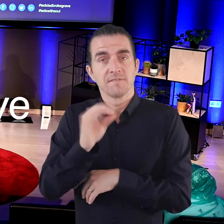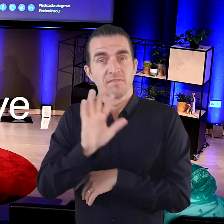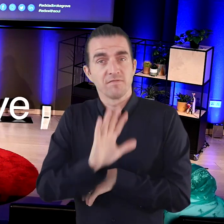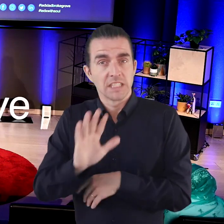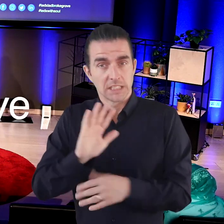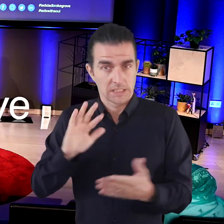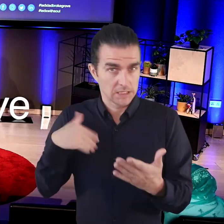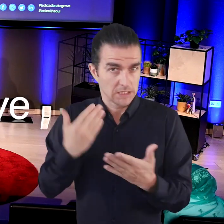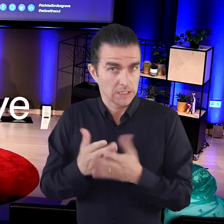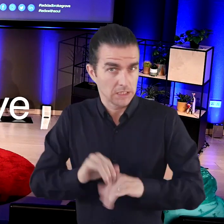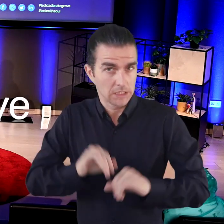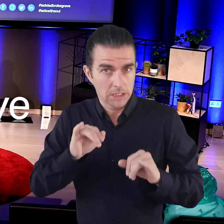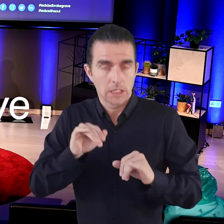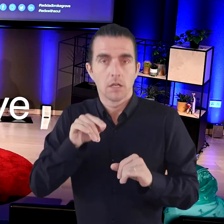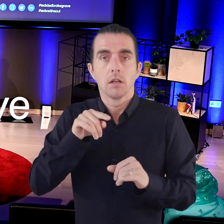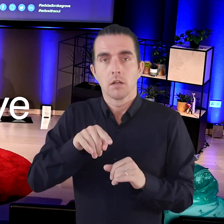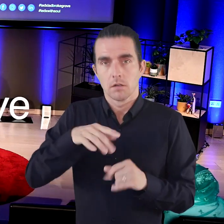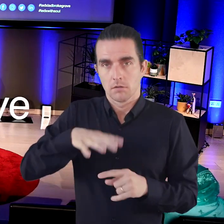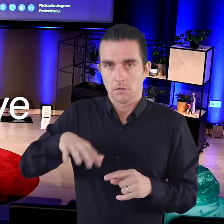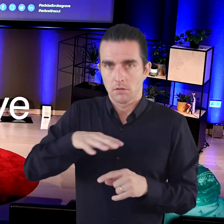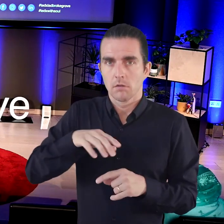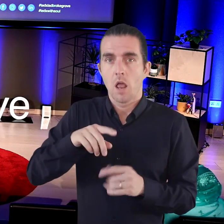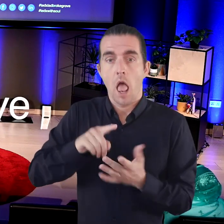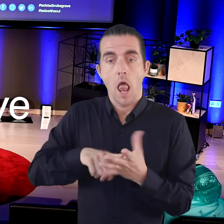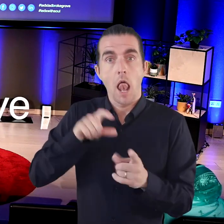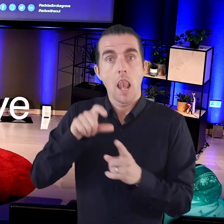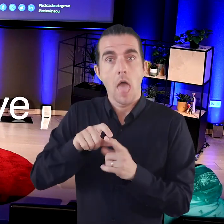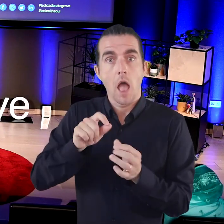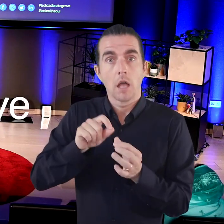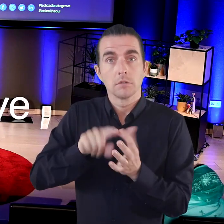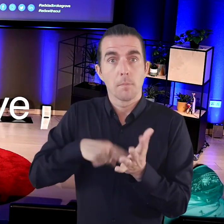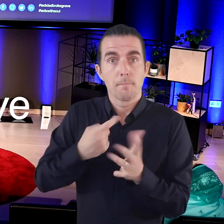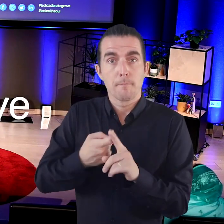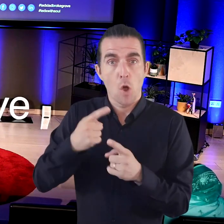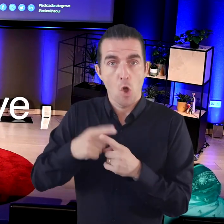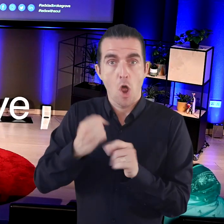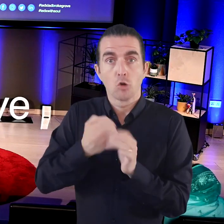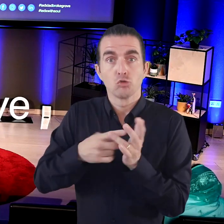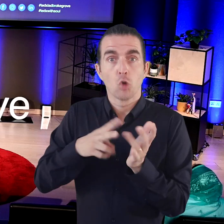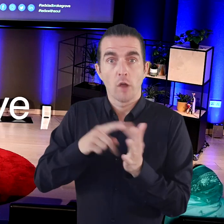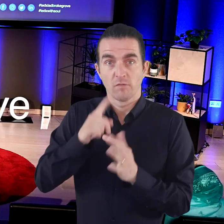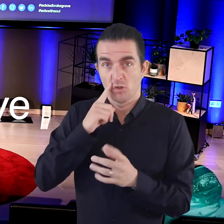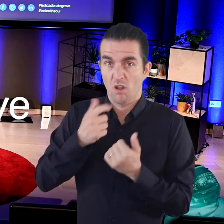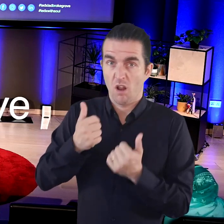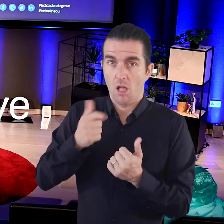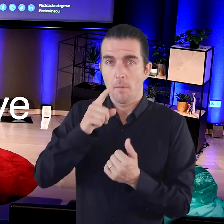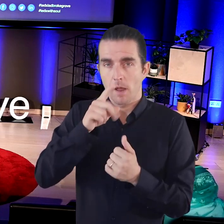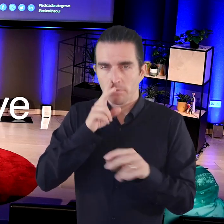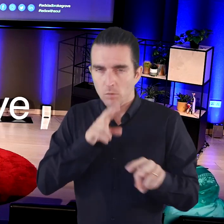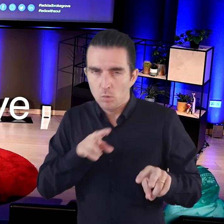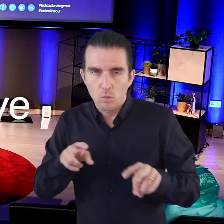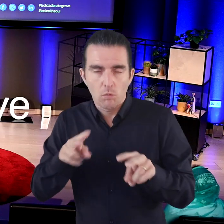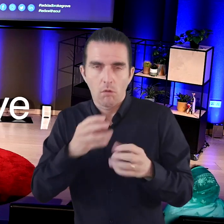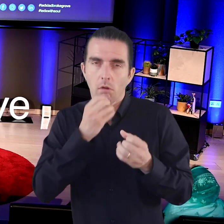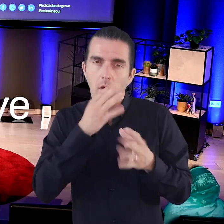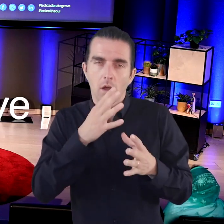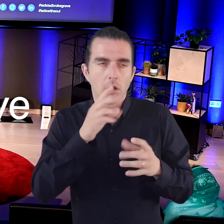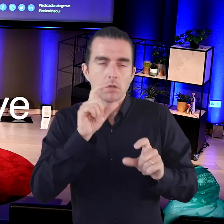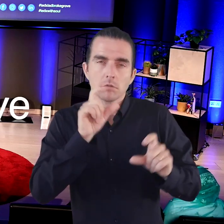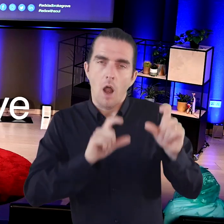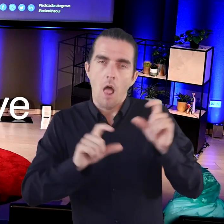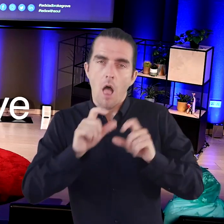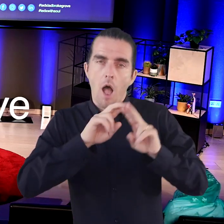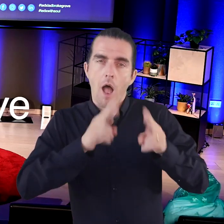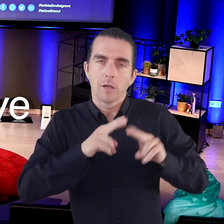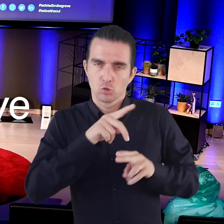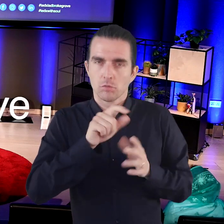glance, Ladbroke Grove may appear affluent if you only looked at the shiny, colourful houses off Portobello Road.